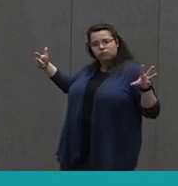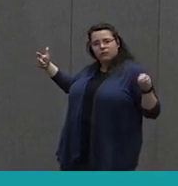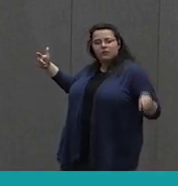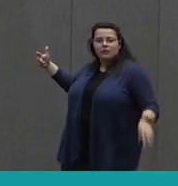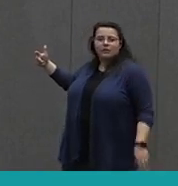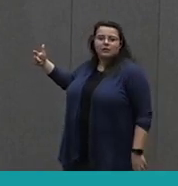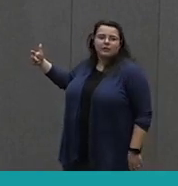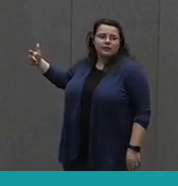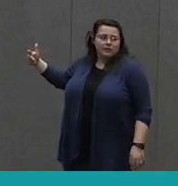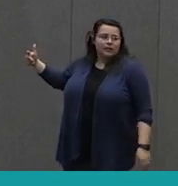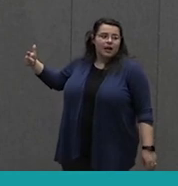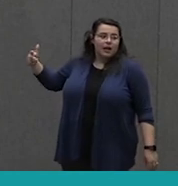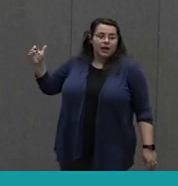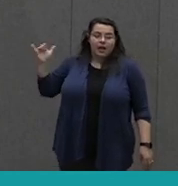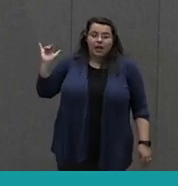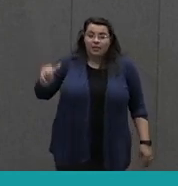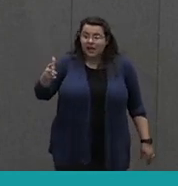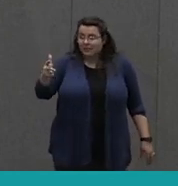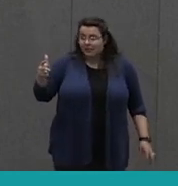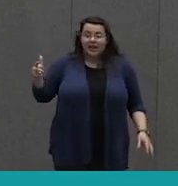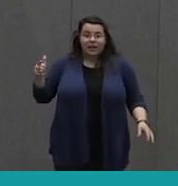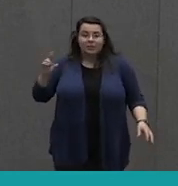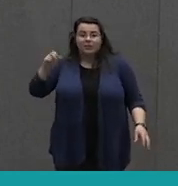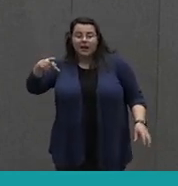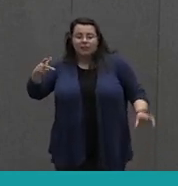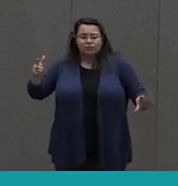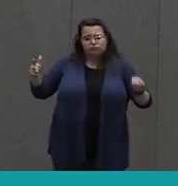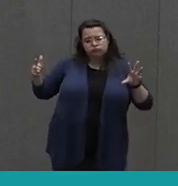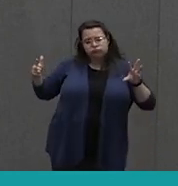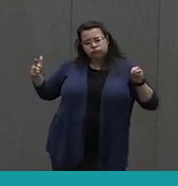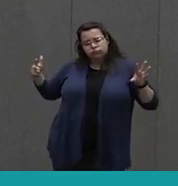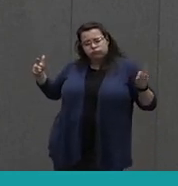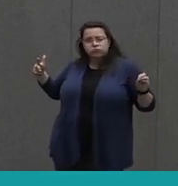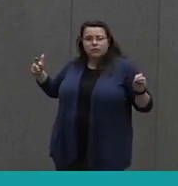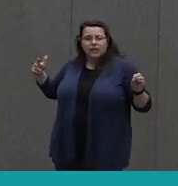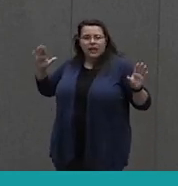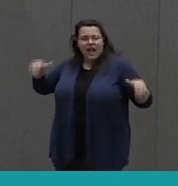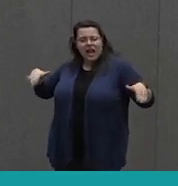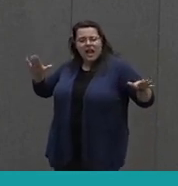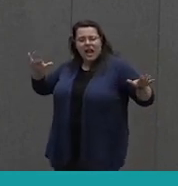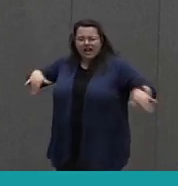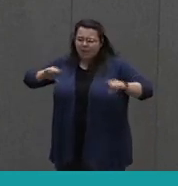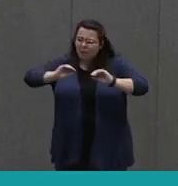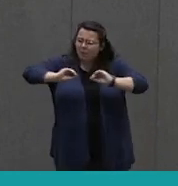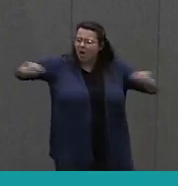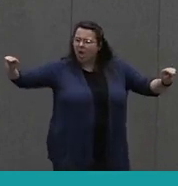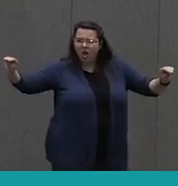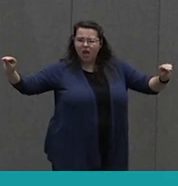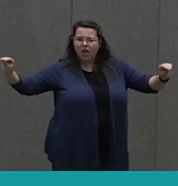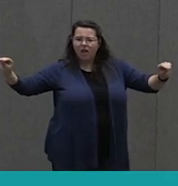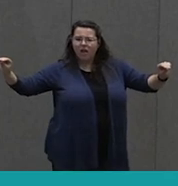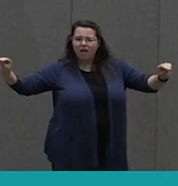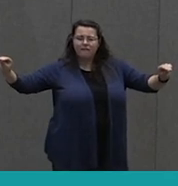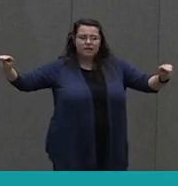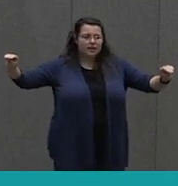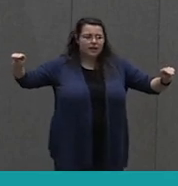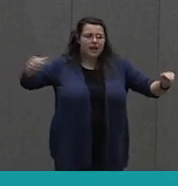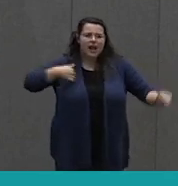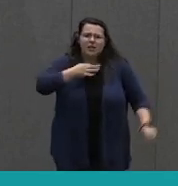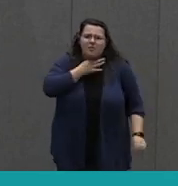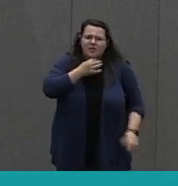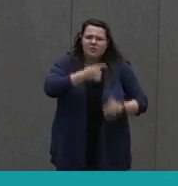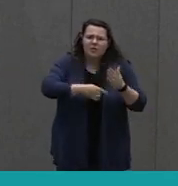You know what? That garbage truck has a really good thing to say. If we didn't have garbage trucks come by and take